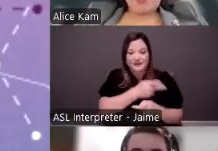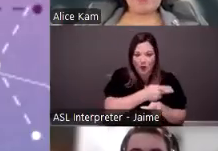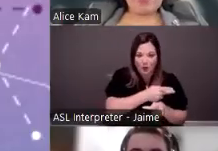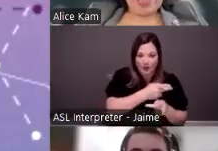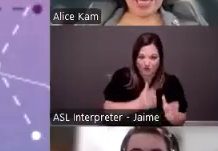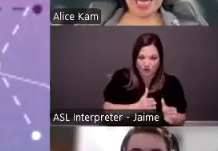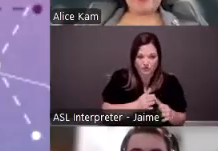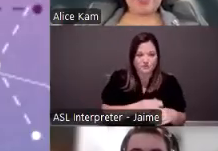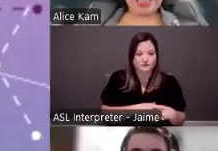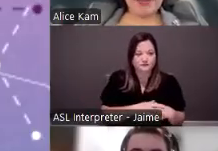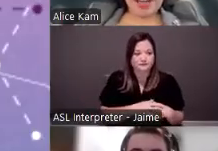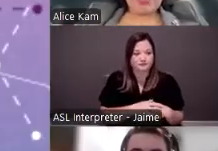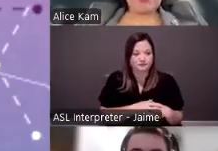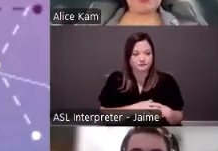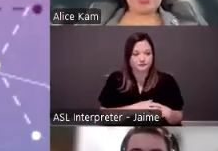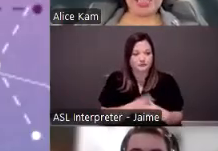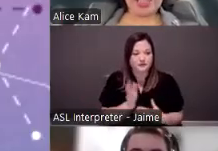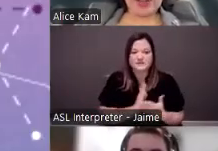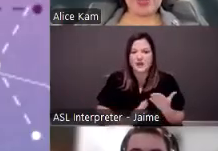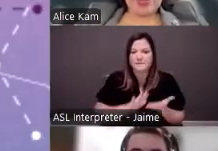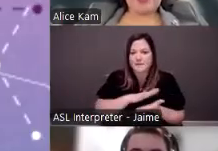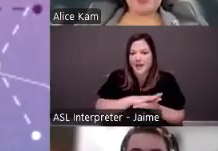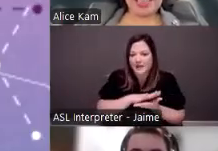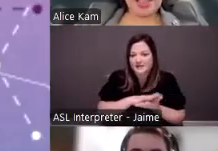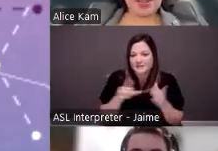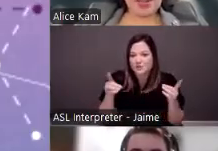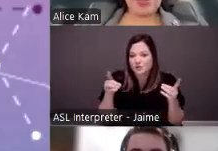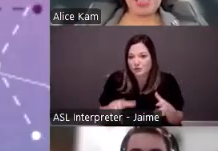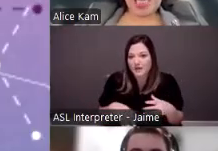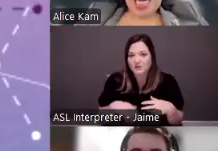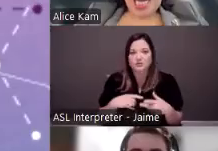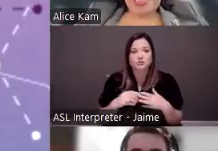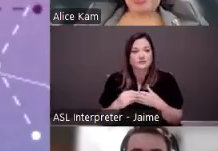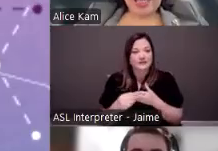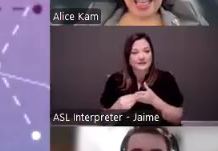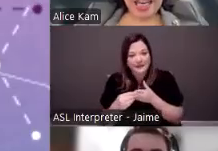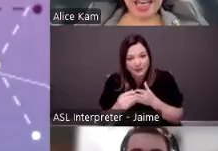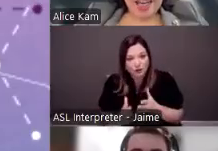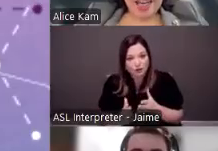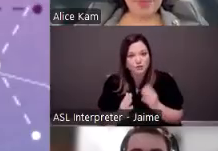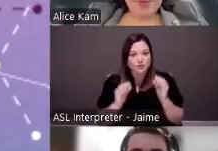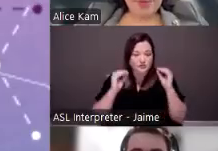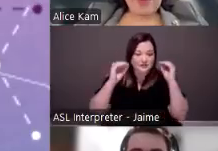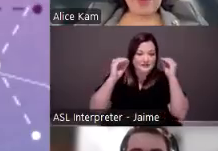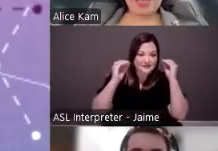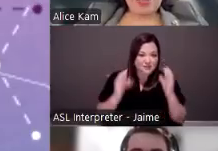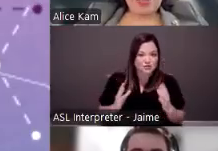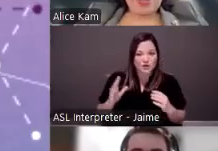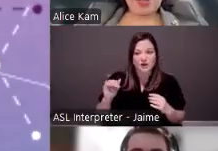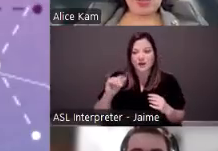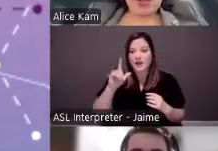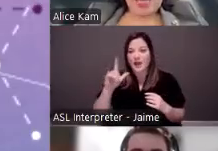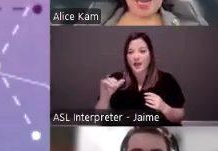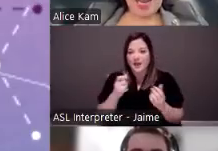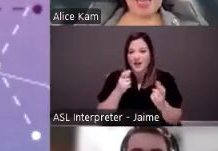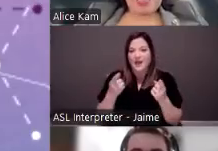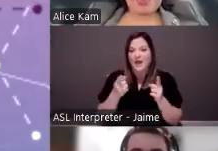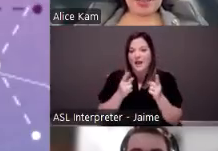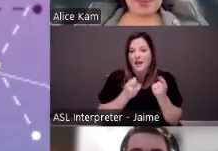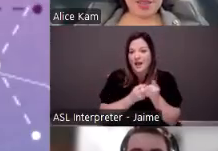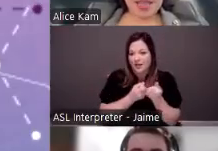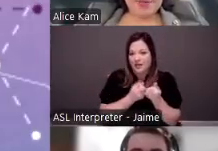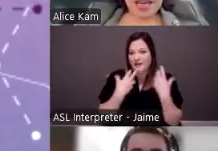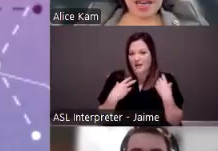hats. Some of them, they are academic directors, leaders. Some of them, they're teachers, allied health professionals,